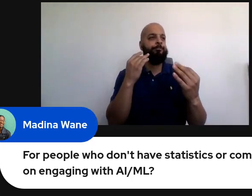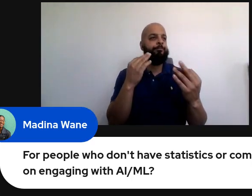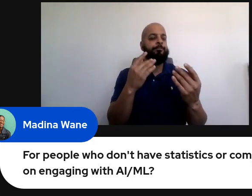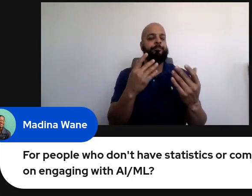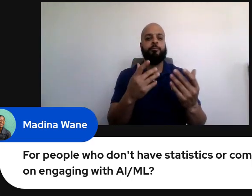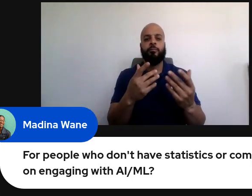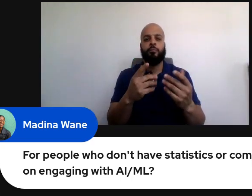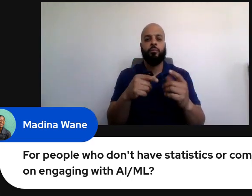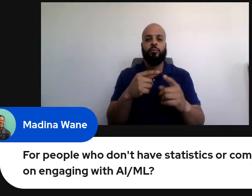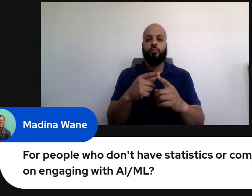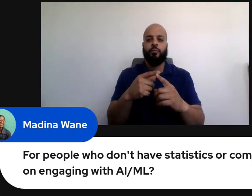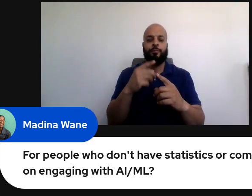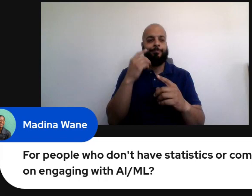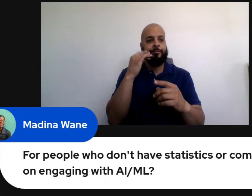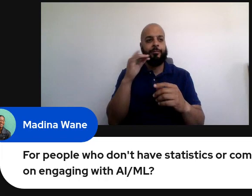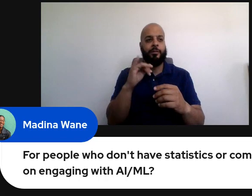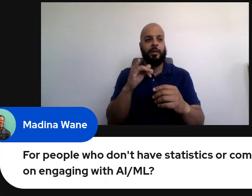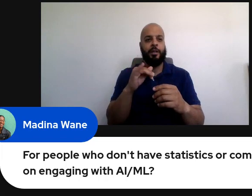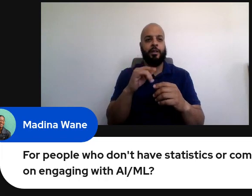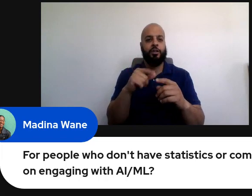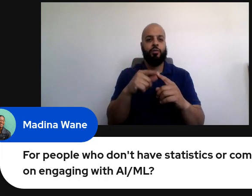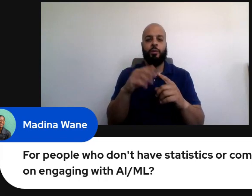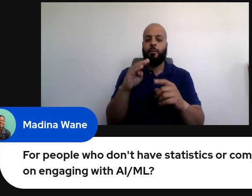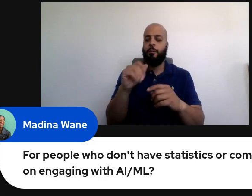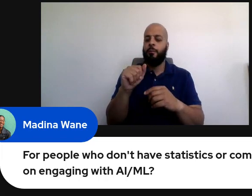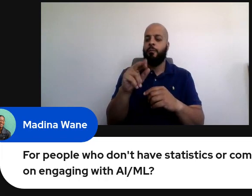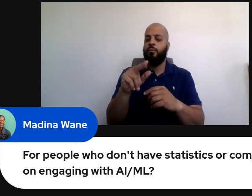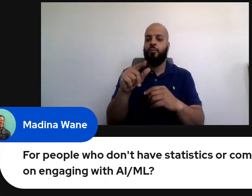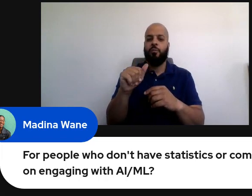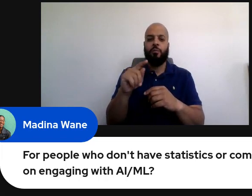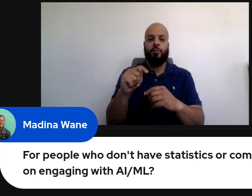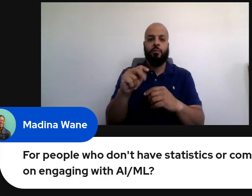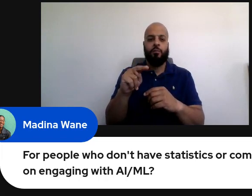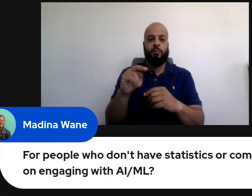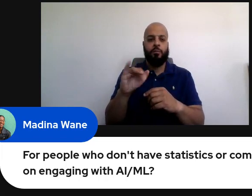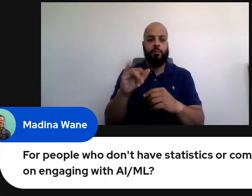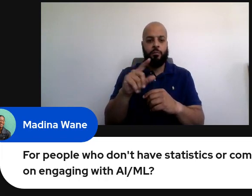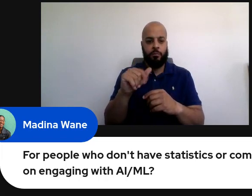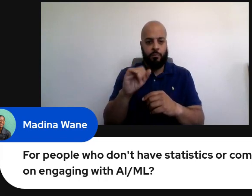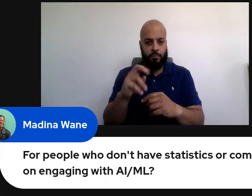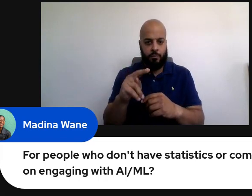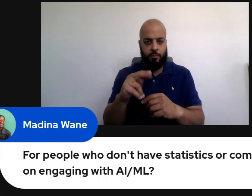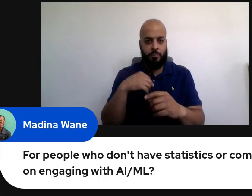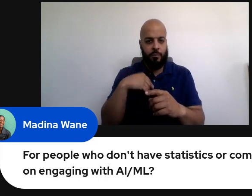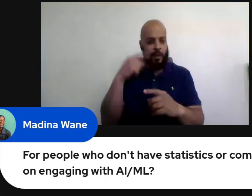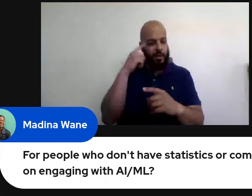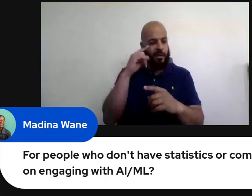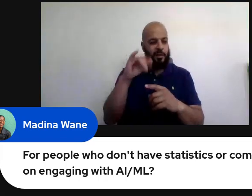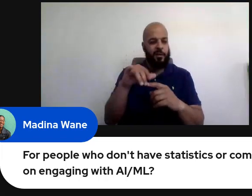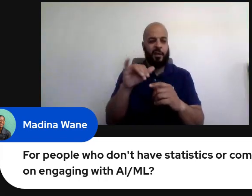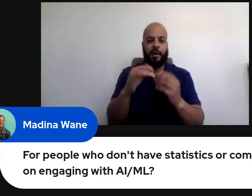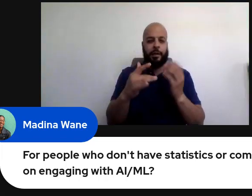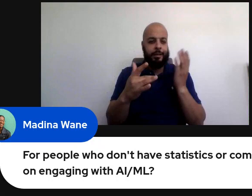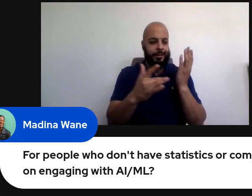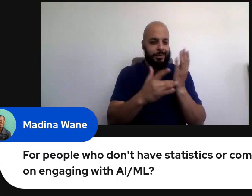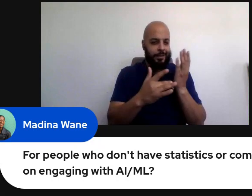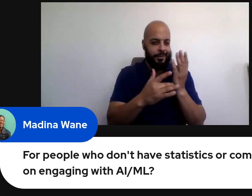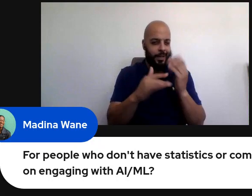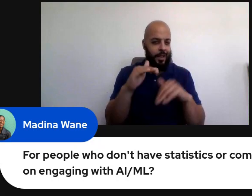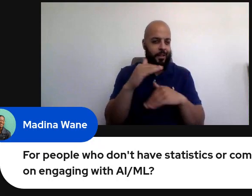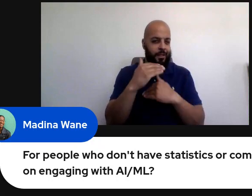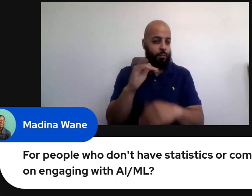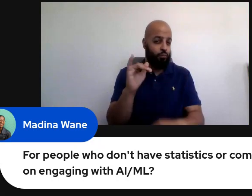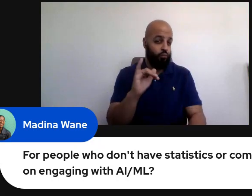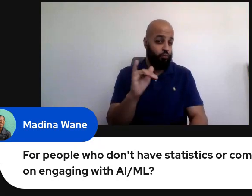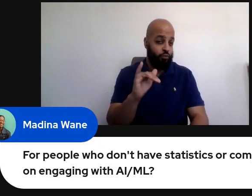of things like marginalization, I think also that there is an extent of tech marginalization as well, that